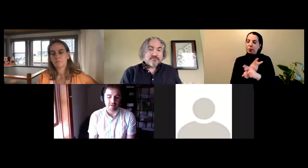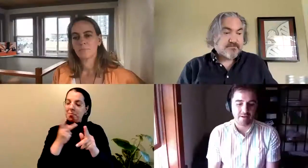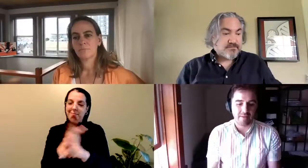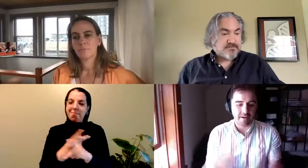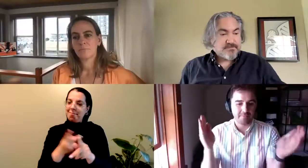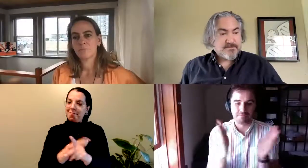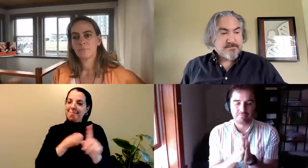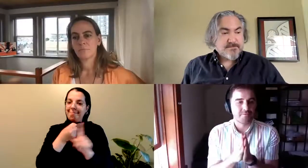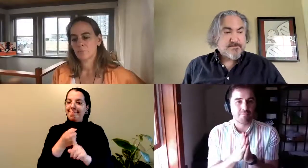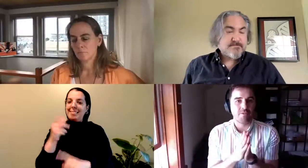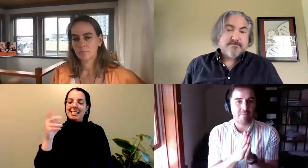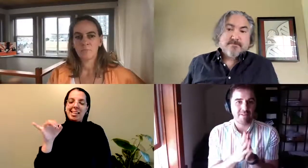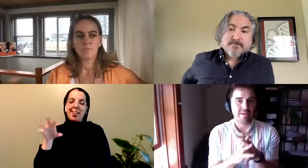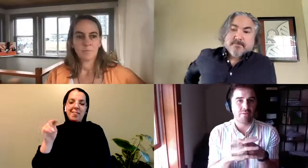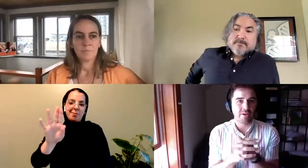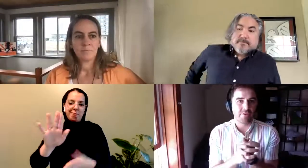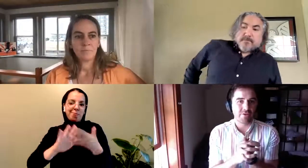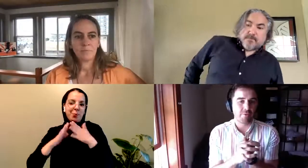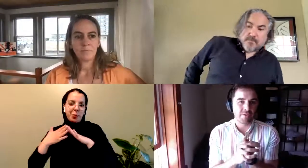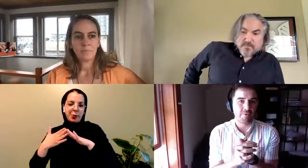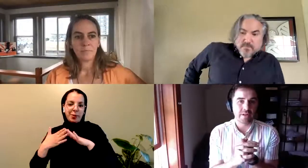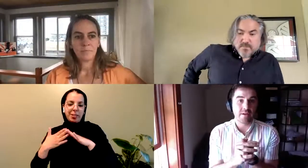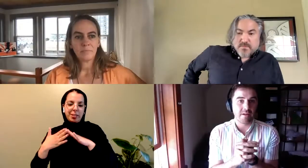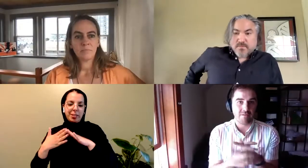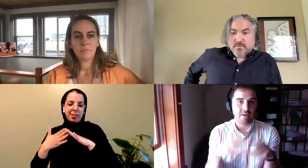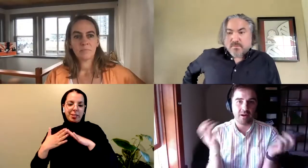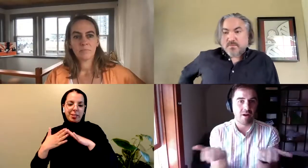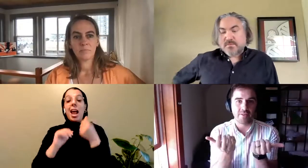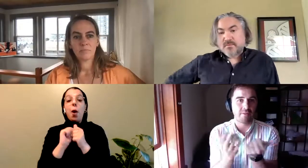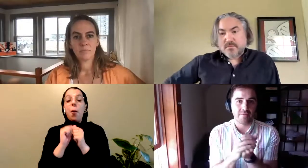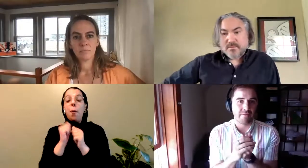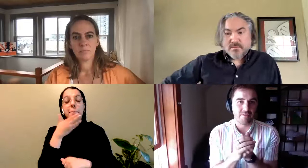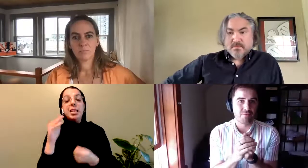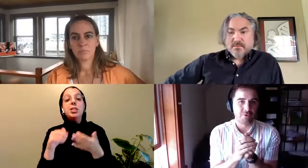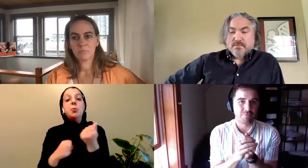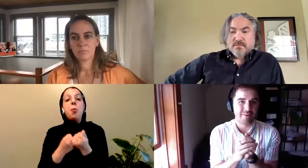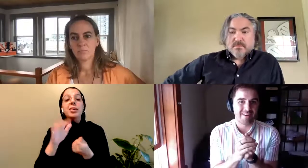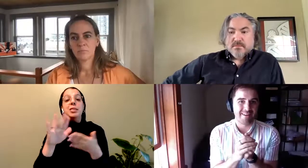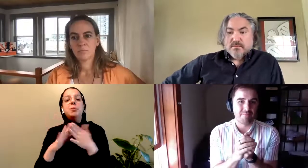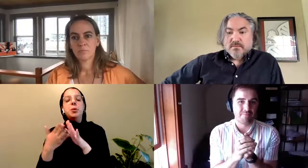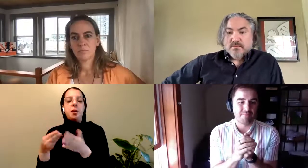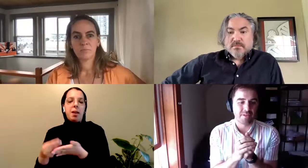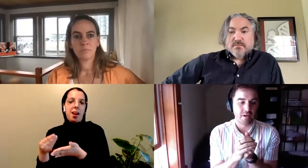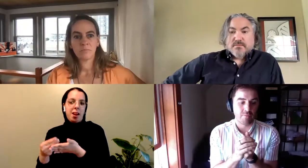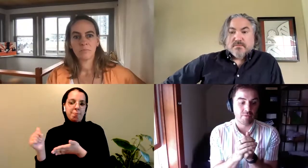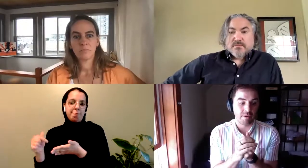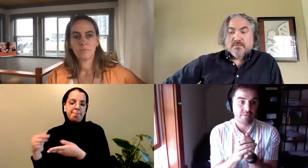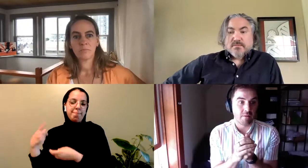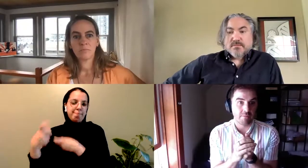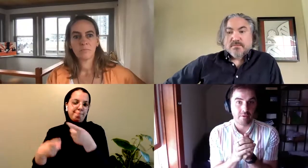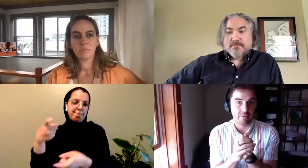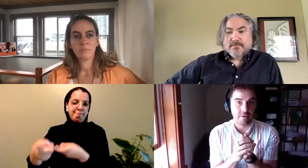I think the best thing that we can do to support this community is to offer them the funds to help